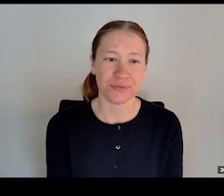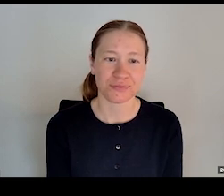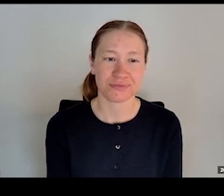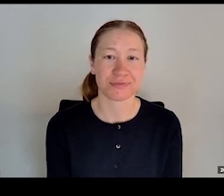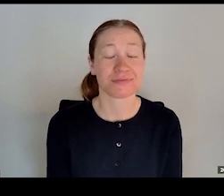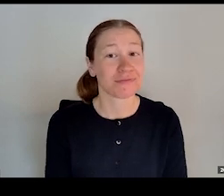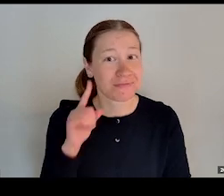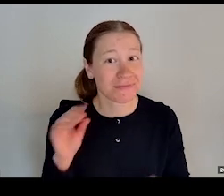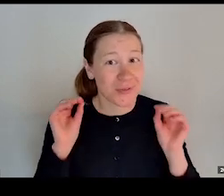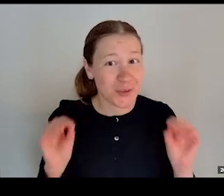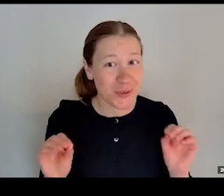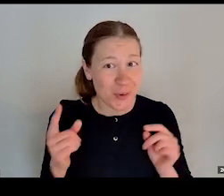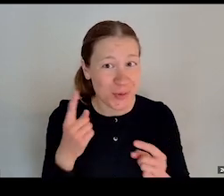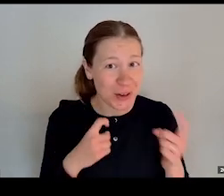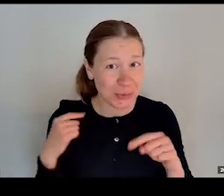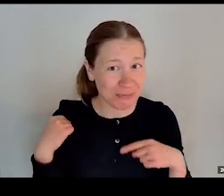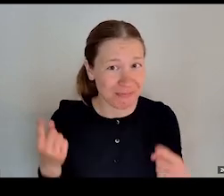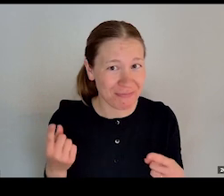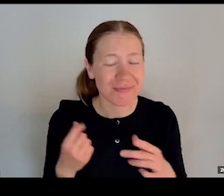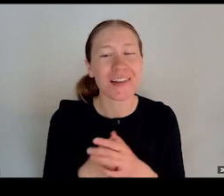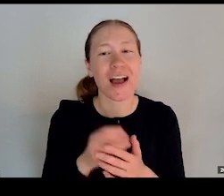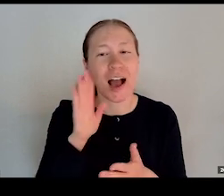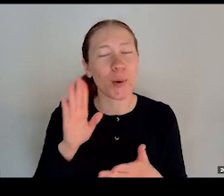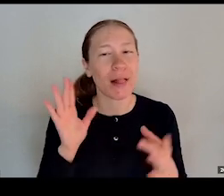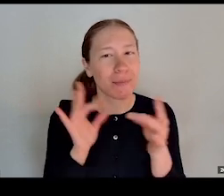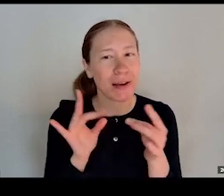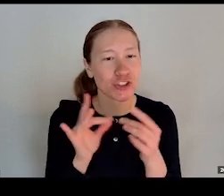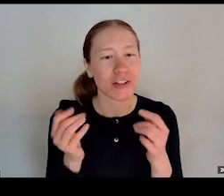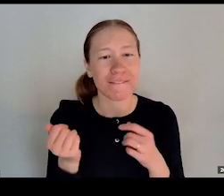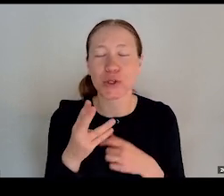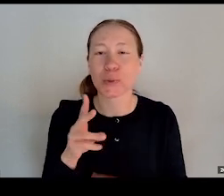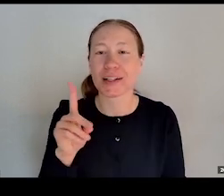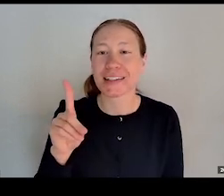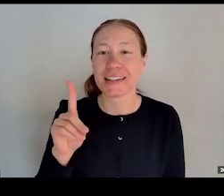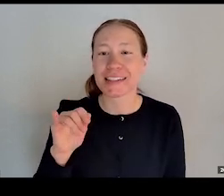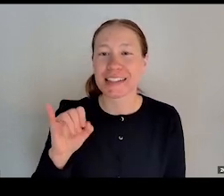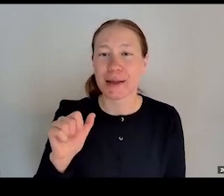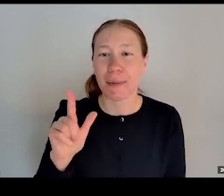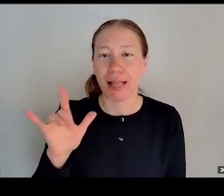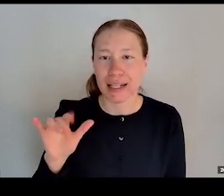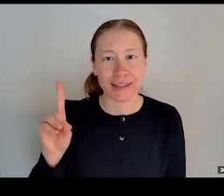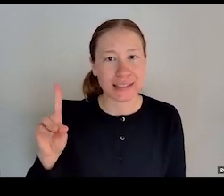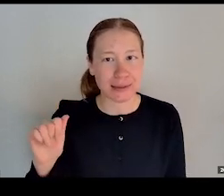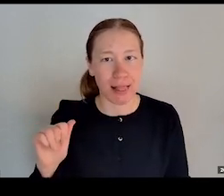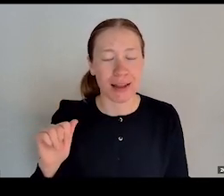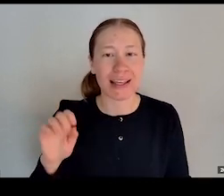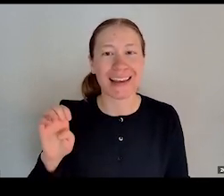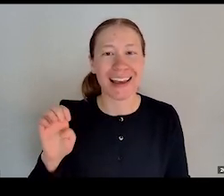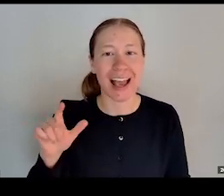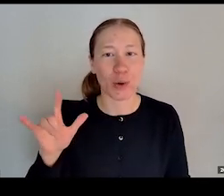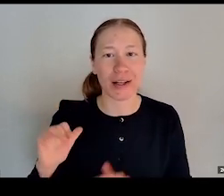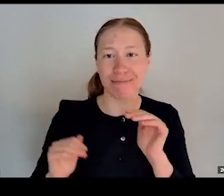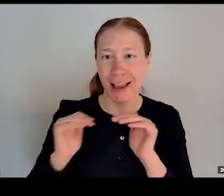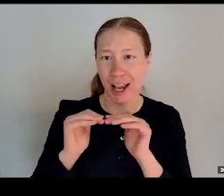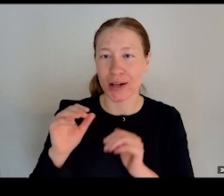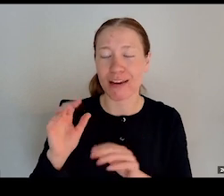Not hearing about any other questions, so I'll go through some of our Disability Equity Office resources first. If any questions come up, again,